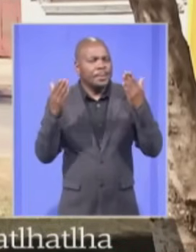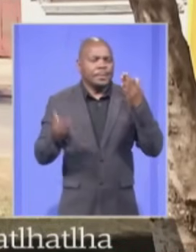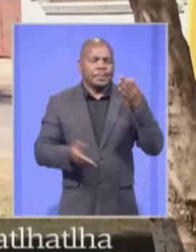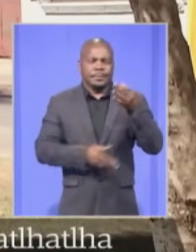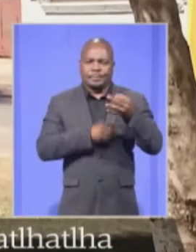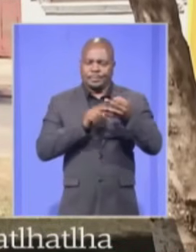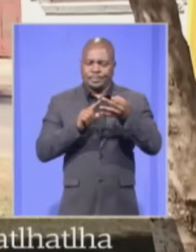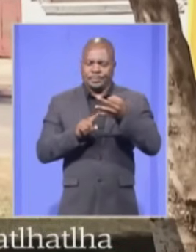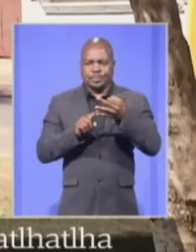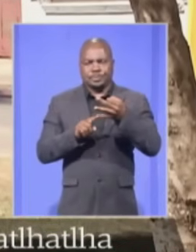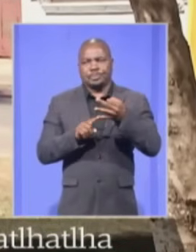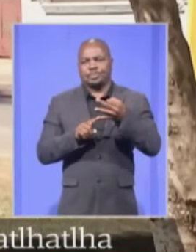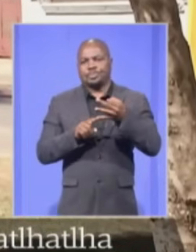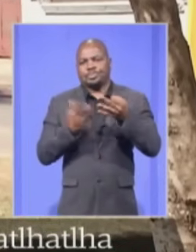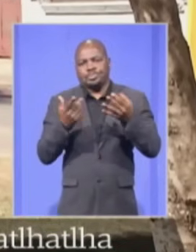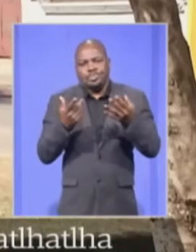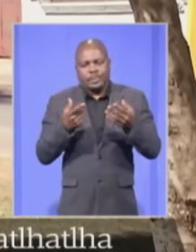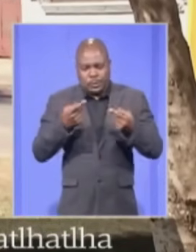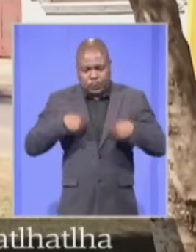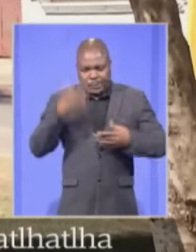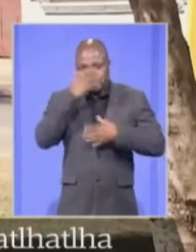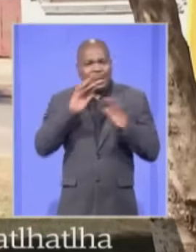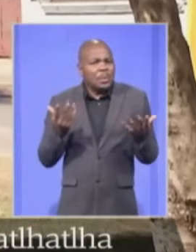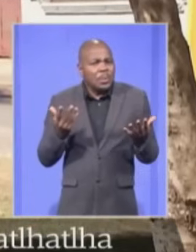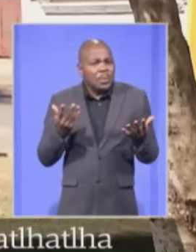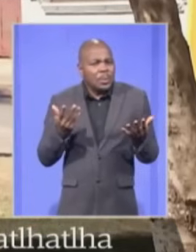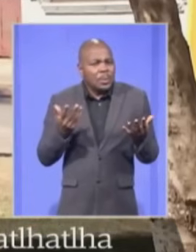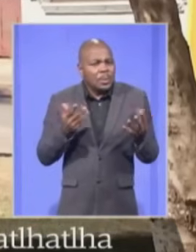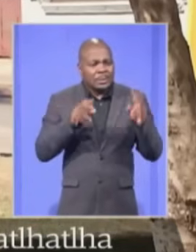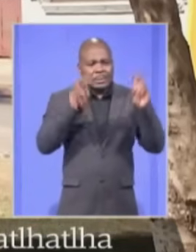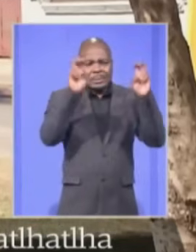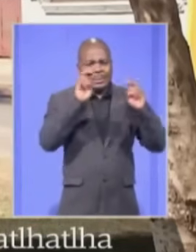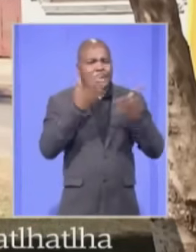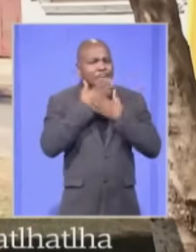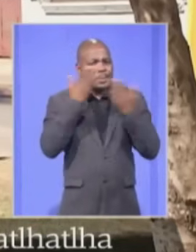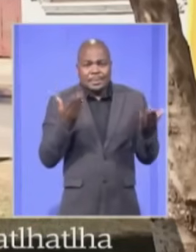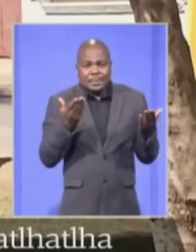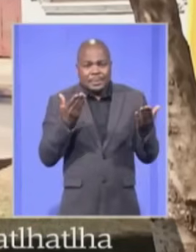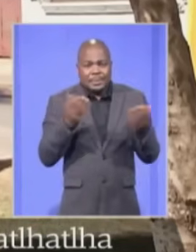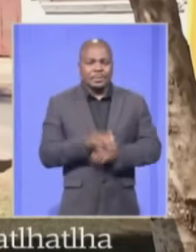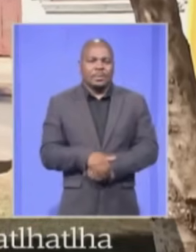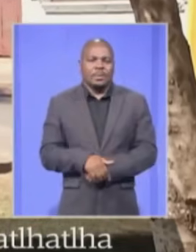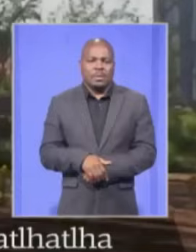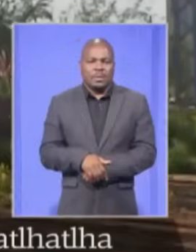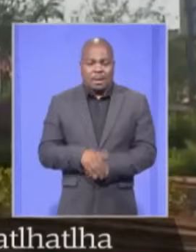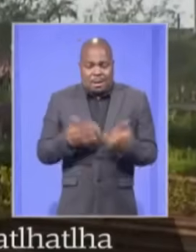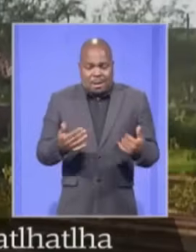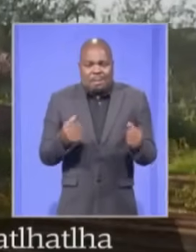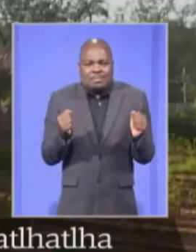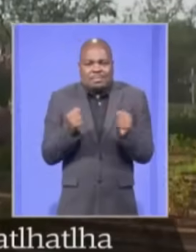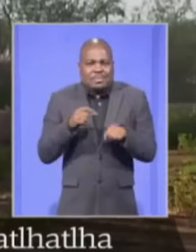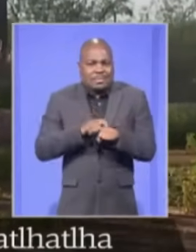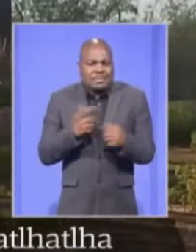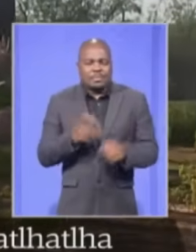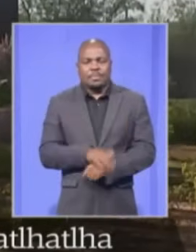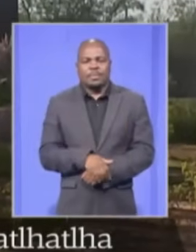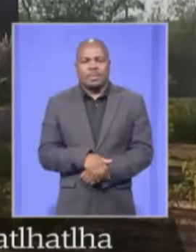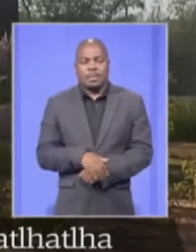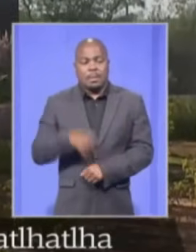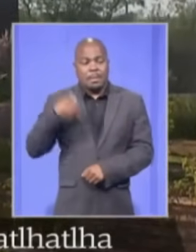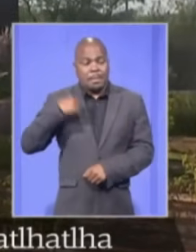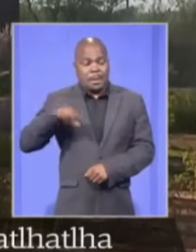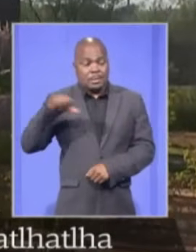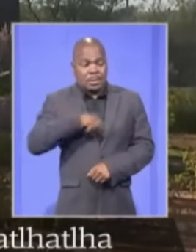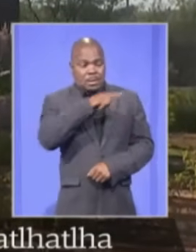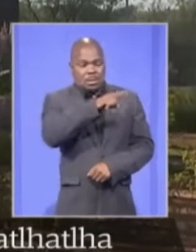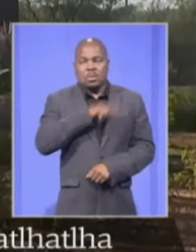and re tla tlhapa yang because di light ga dio because Masepala o ikuetse go baagi go